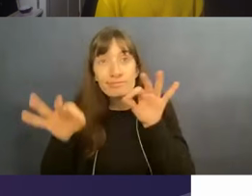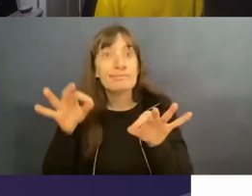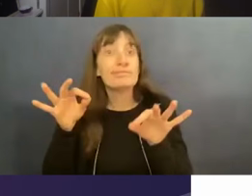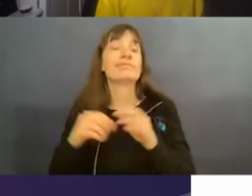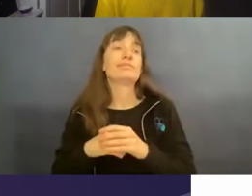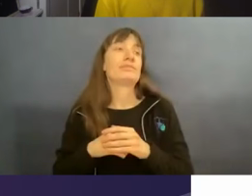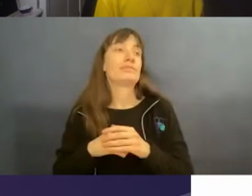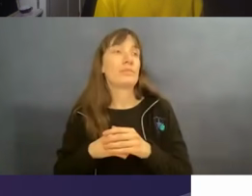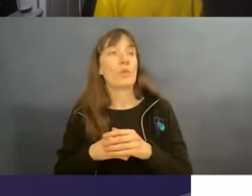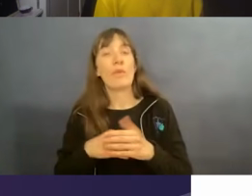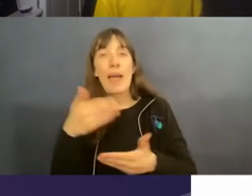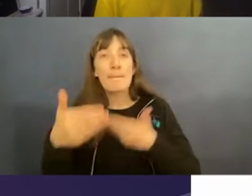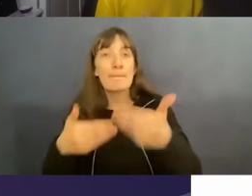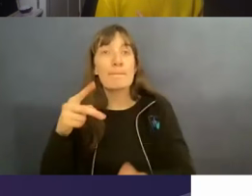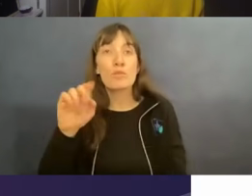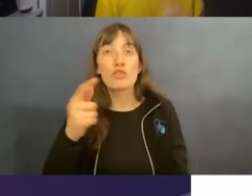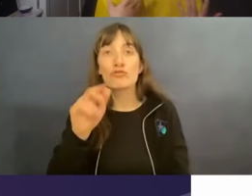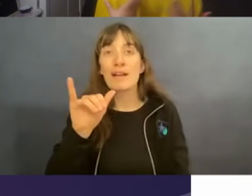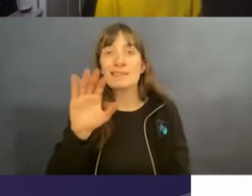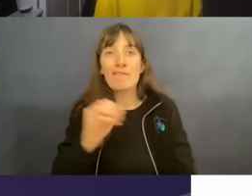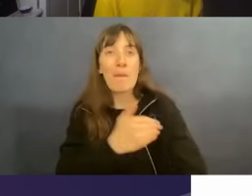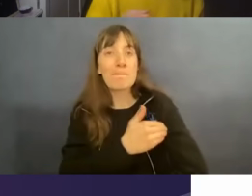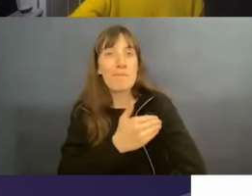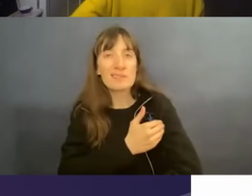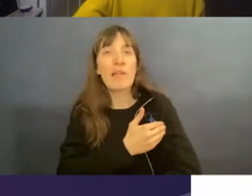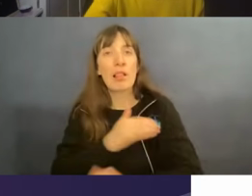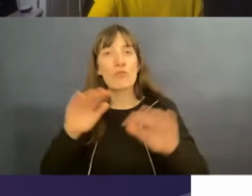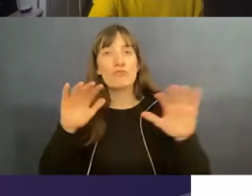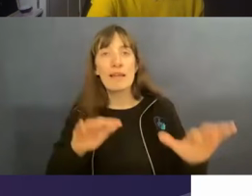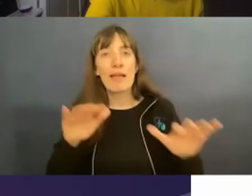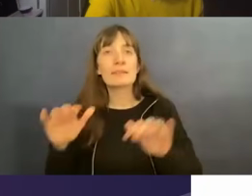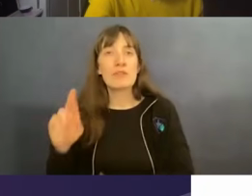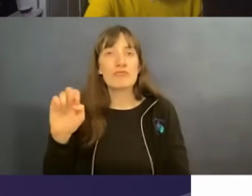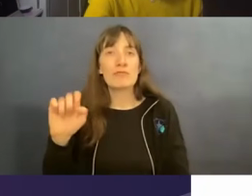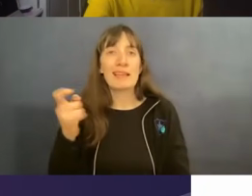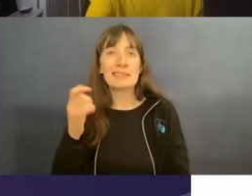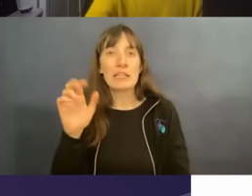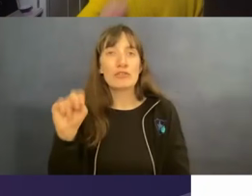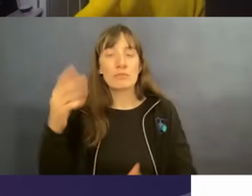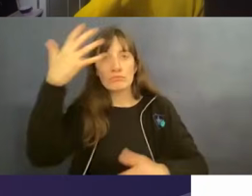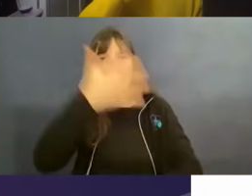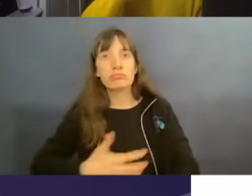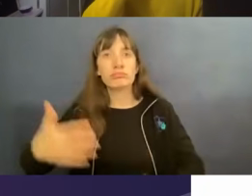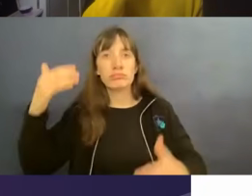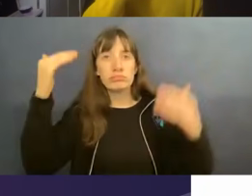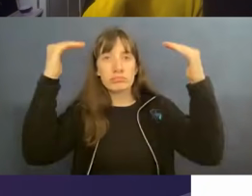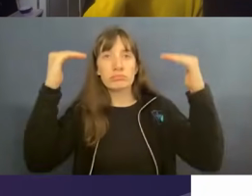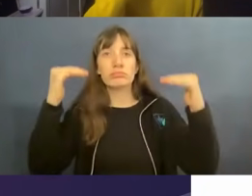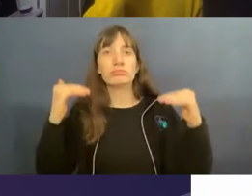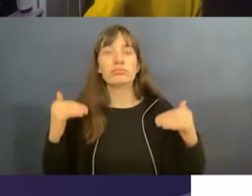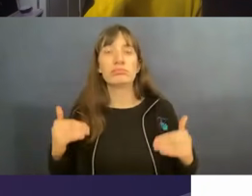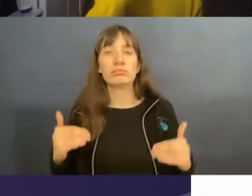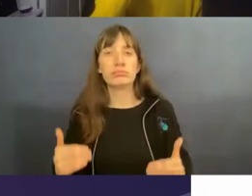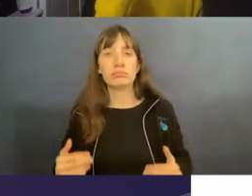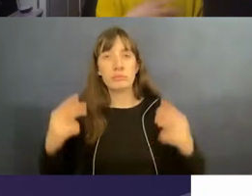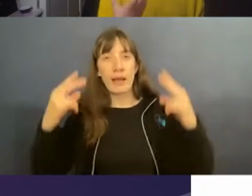muscle relaxation is something that they do before bedtime and you do it together as a family. So those are some tips. There's also